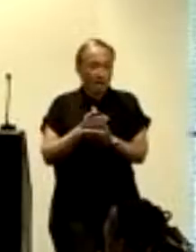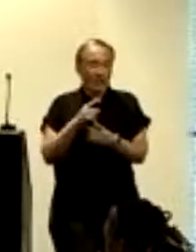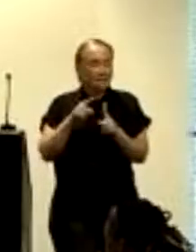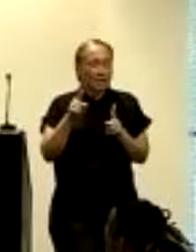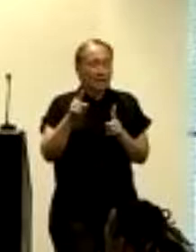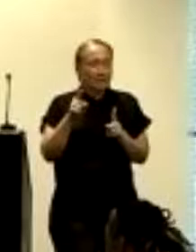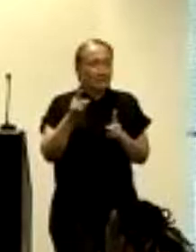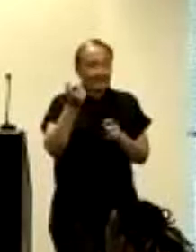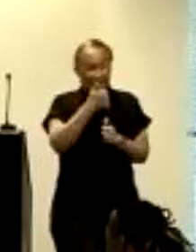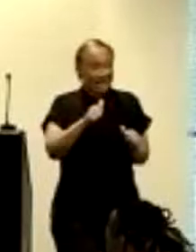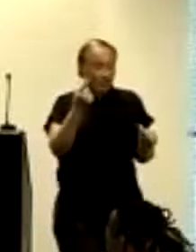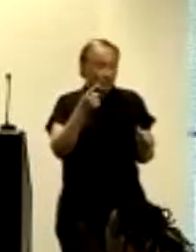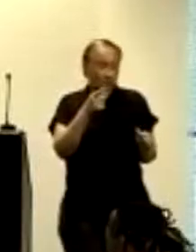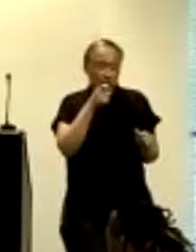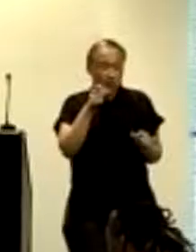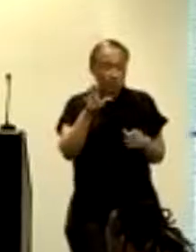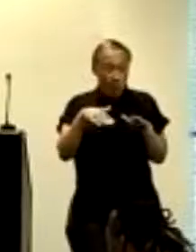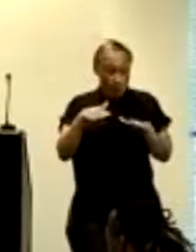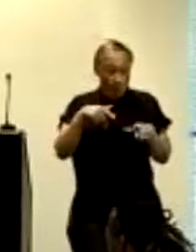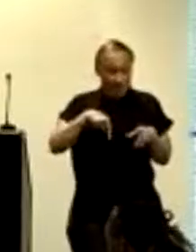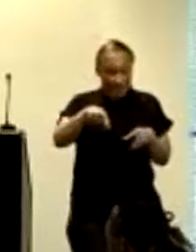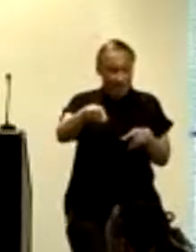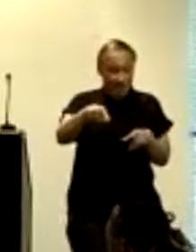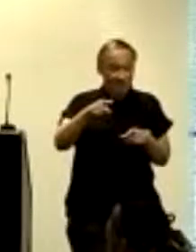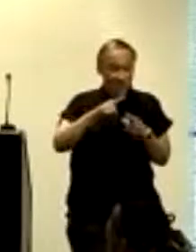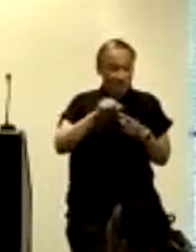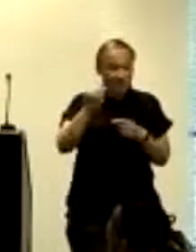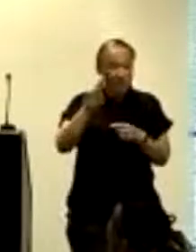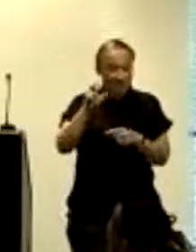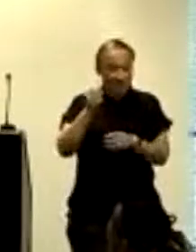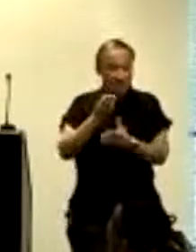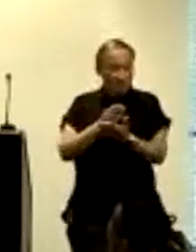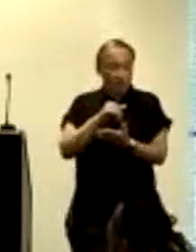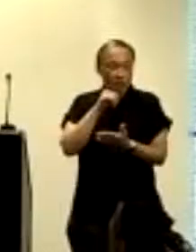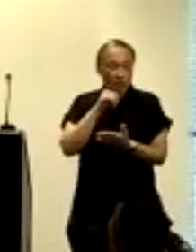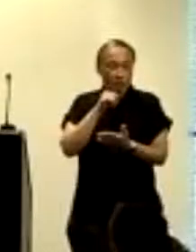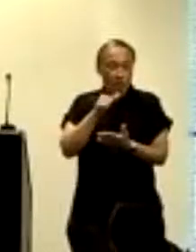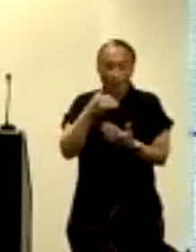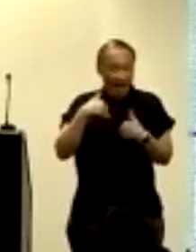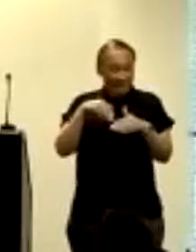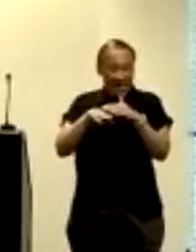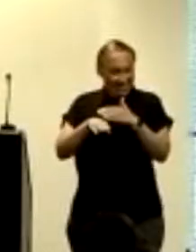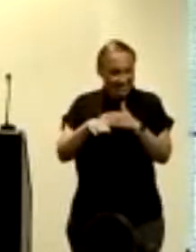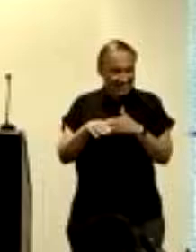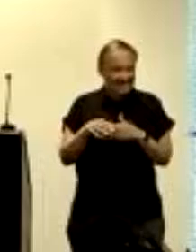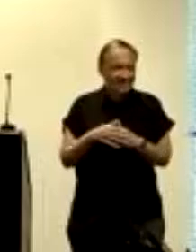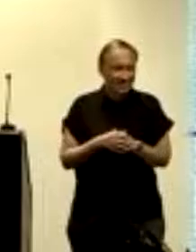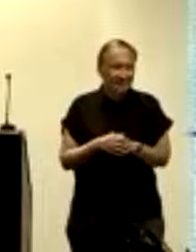but anybody traveling on those sidewalks that are traveling to a bus stop will not have access to that bus stop.